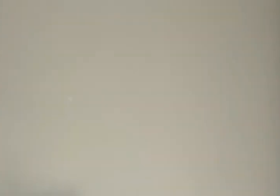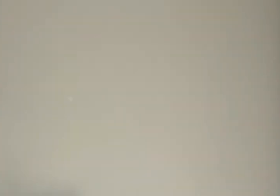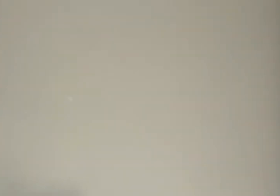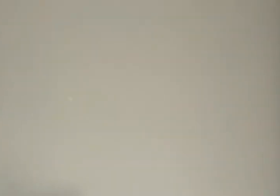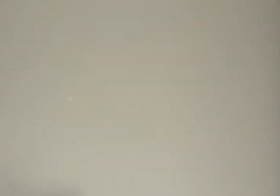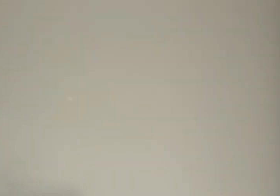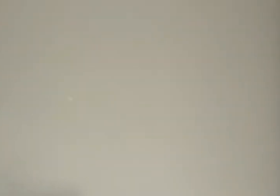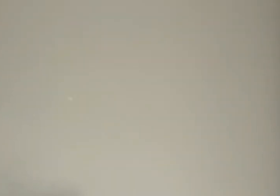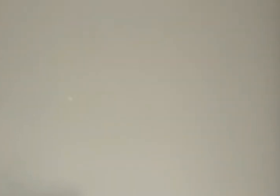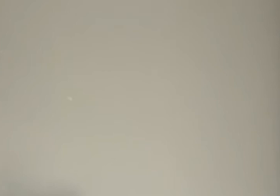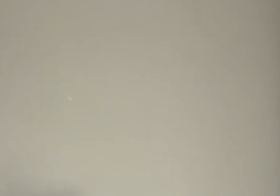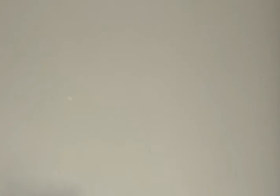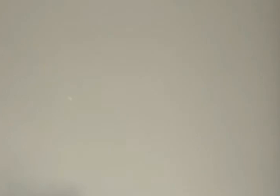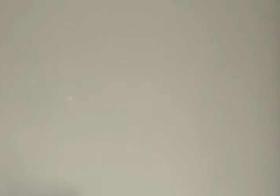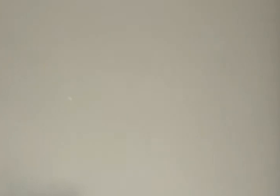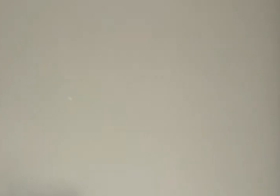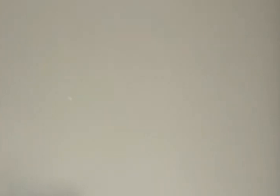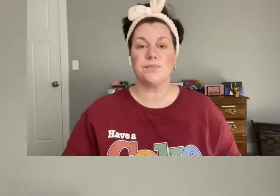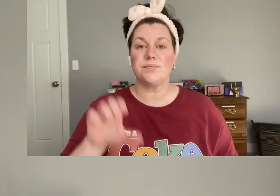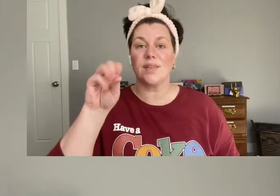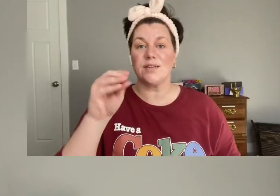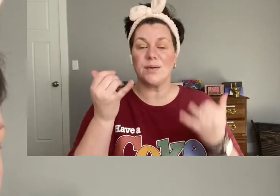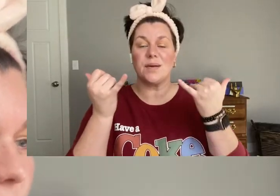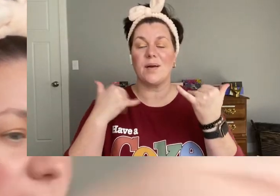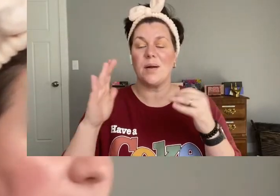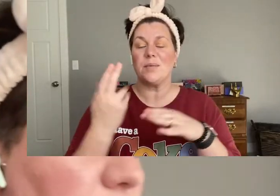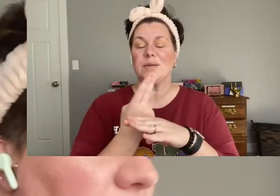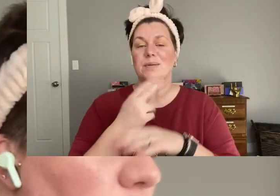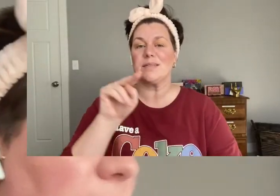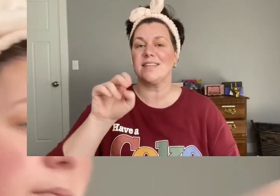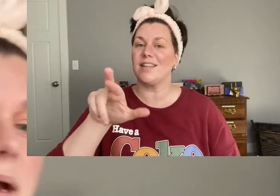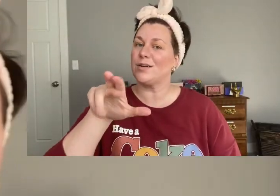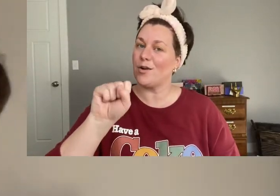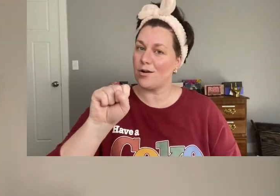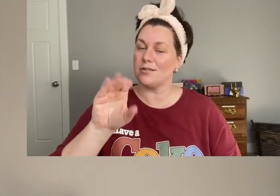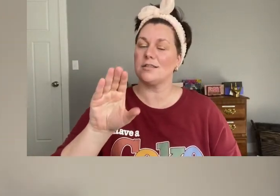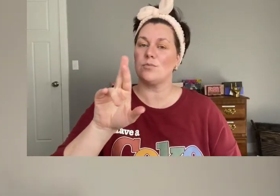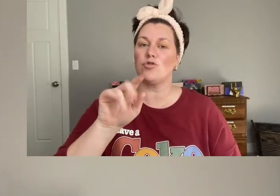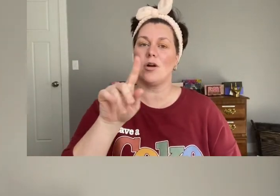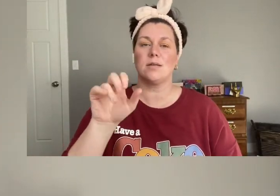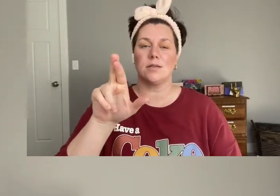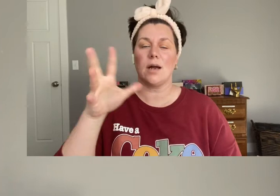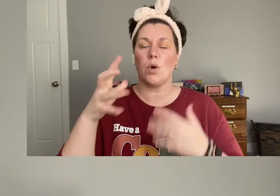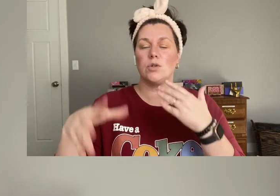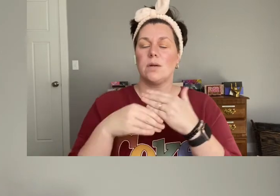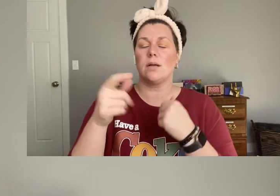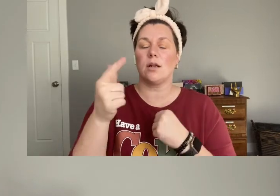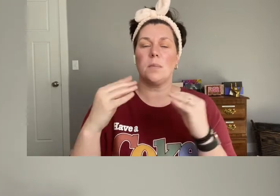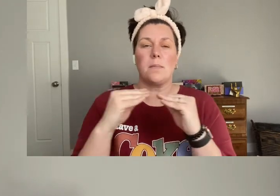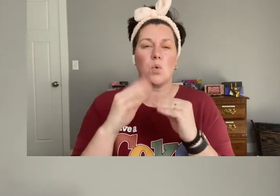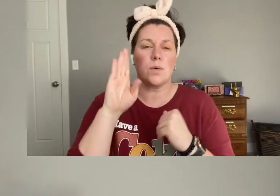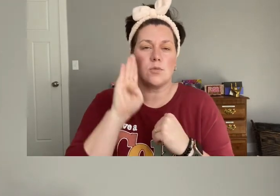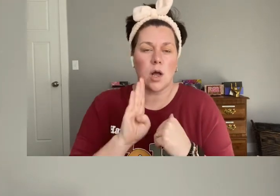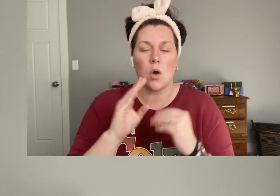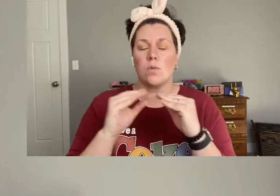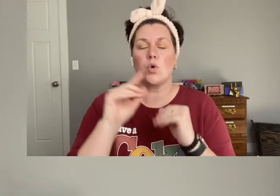All right, I'm gonna go in with this NARS palette and I am gonna grab kind of a smaller angled brush. This